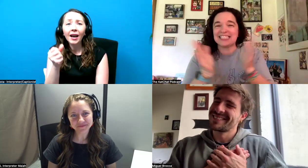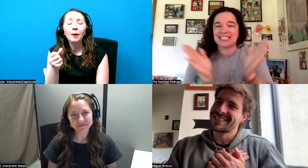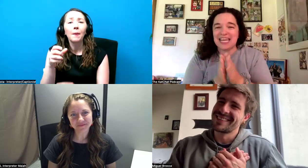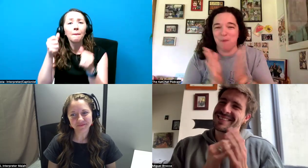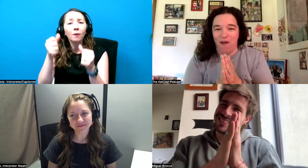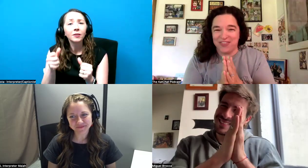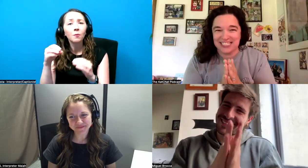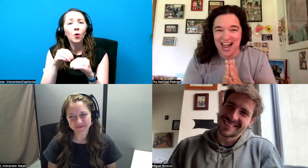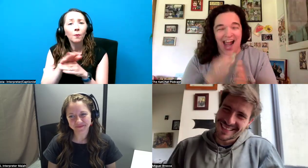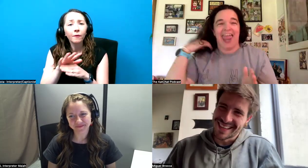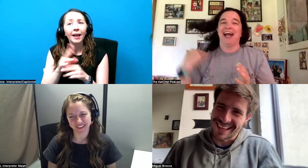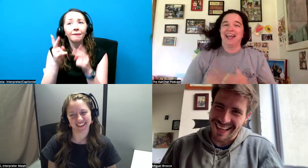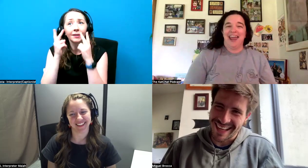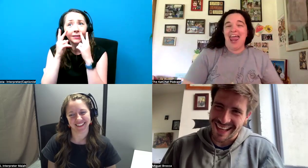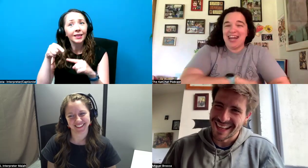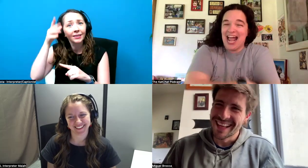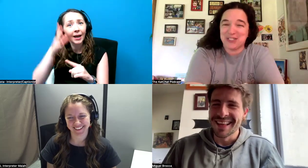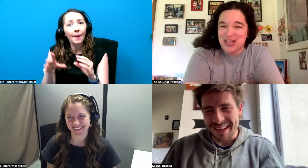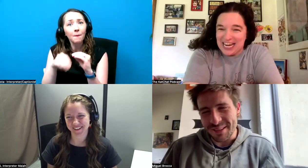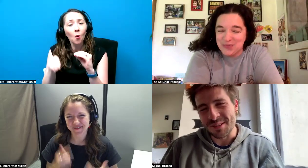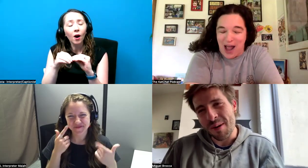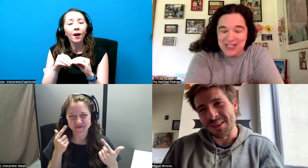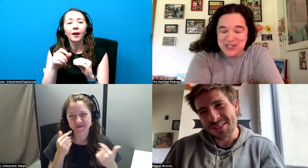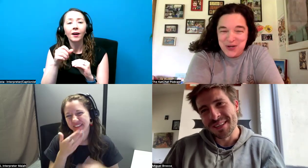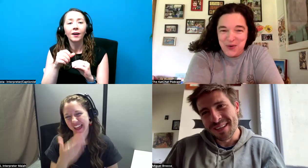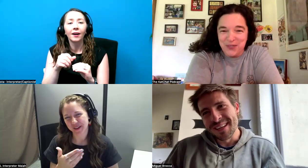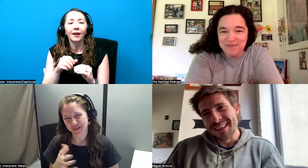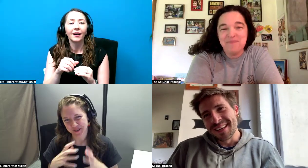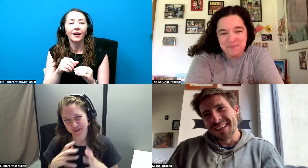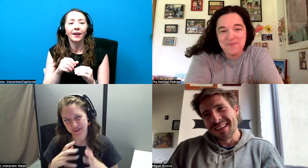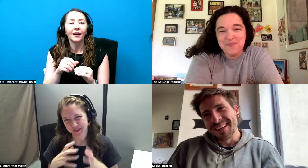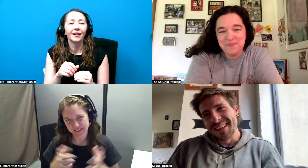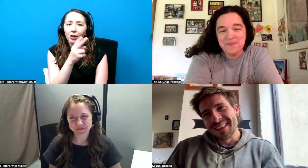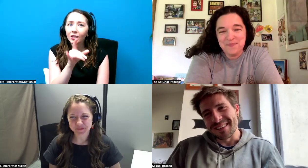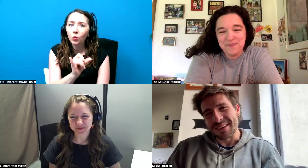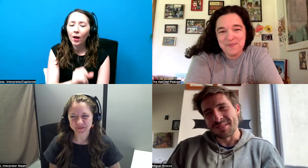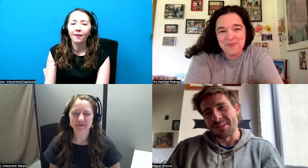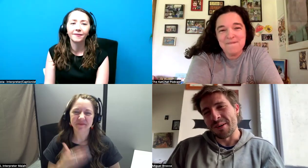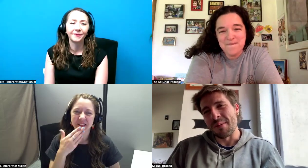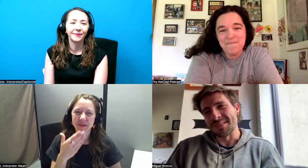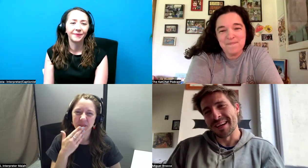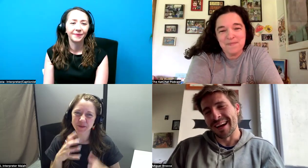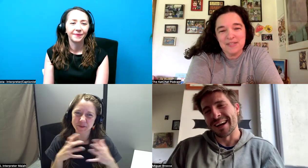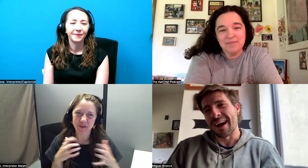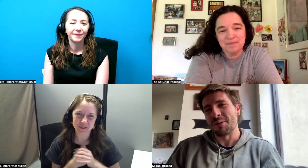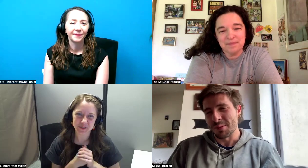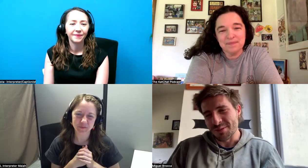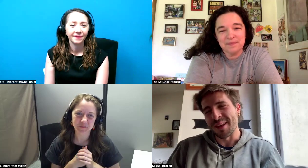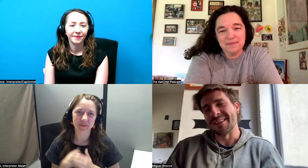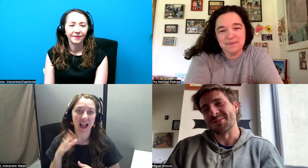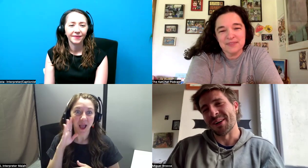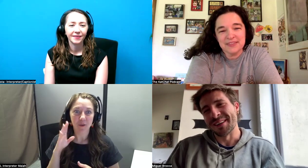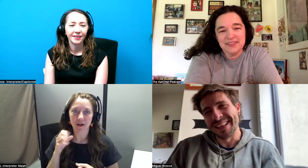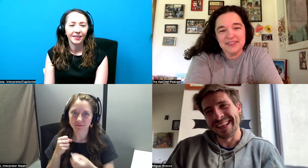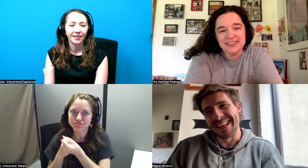TV. I need to see more of this guy. And Thank you Ashley as so much. well too. Thank you so much. Yeah, I will push for